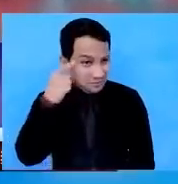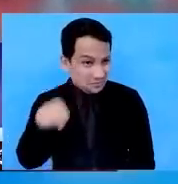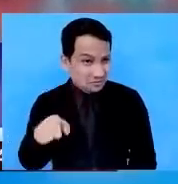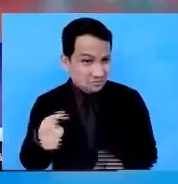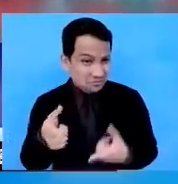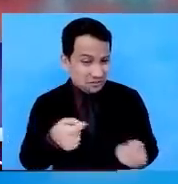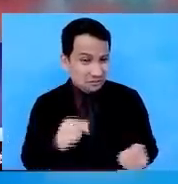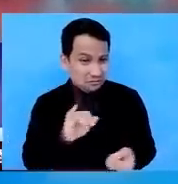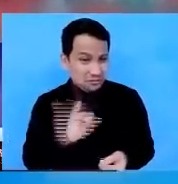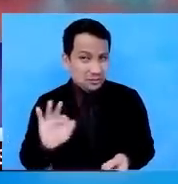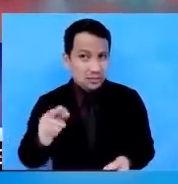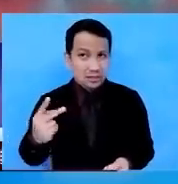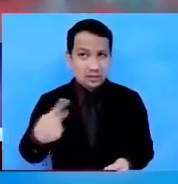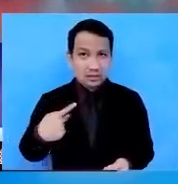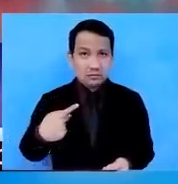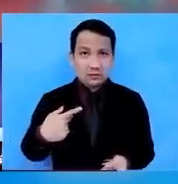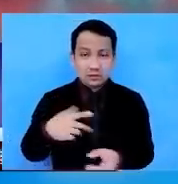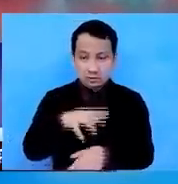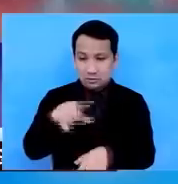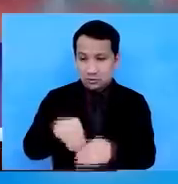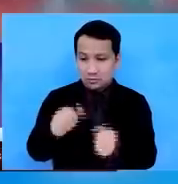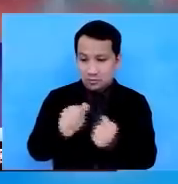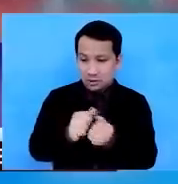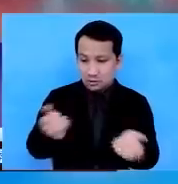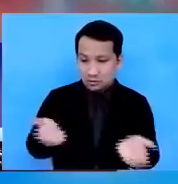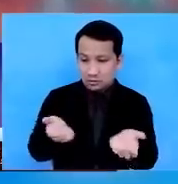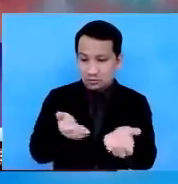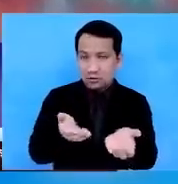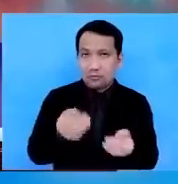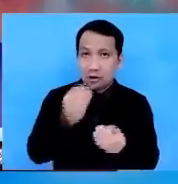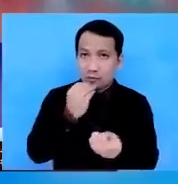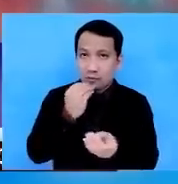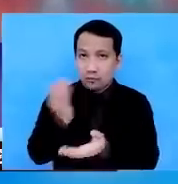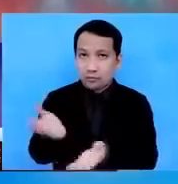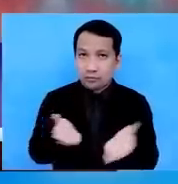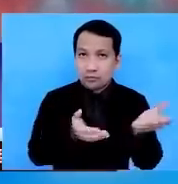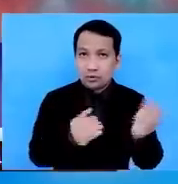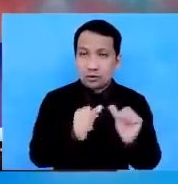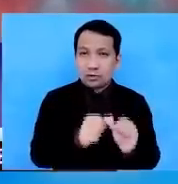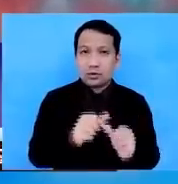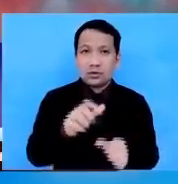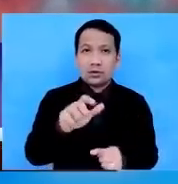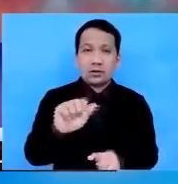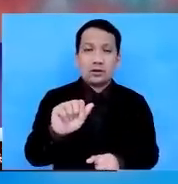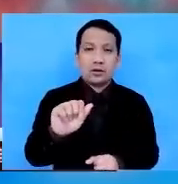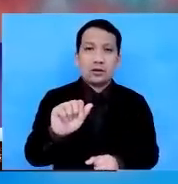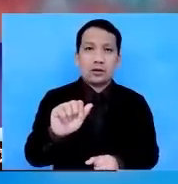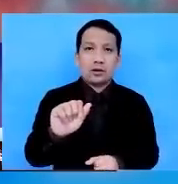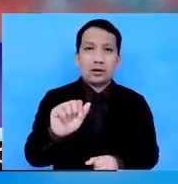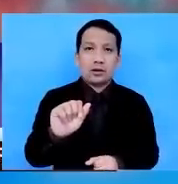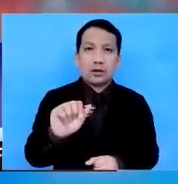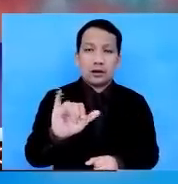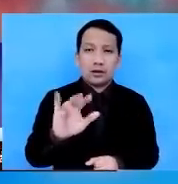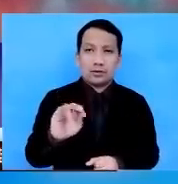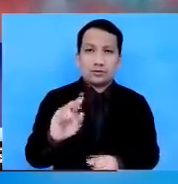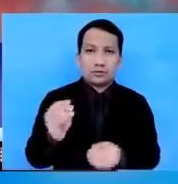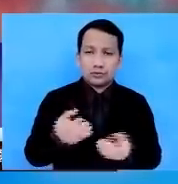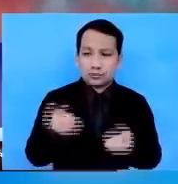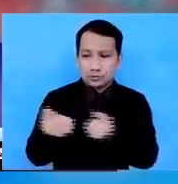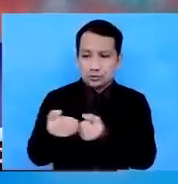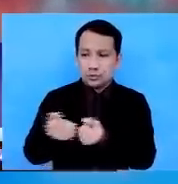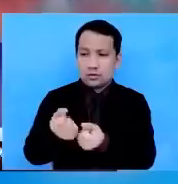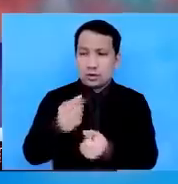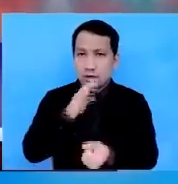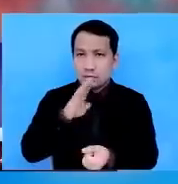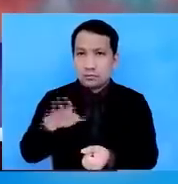if there is a joint delivery of food supply going to Ayungin Shoal to replenish the food stocks